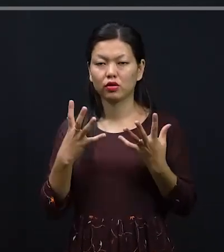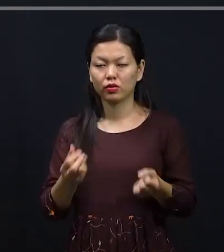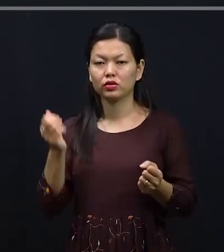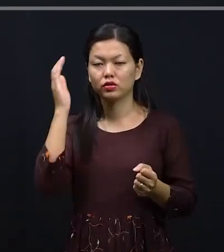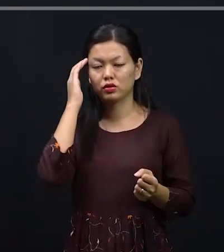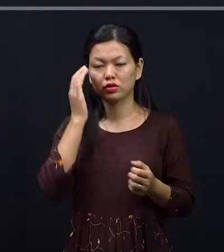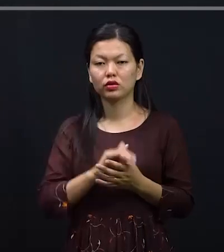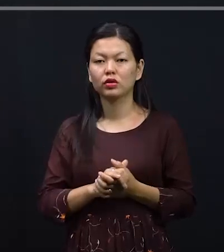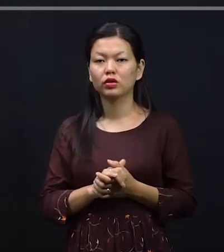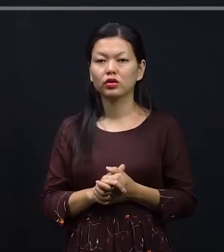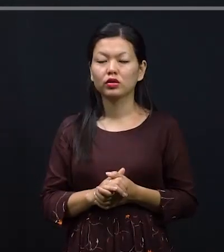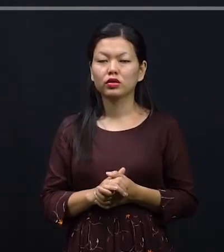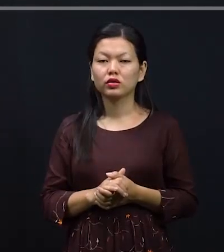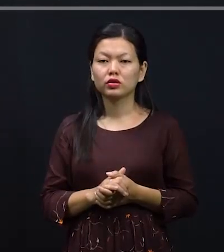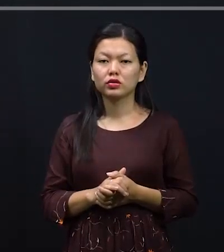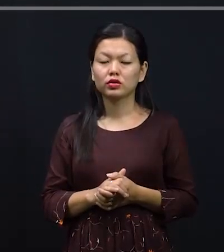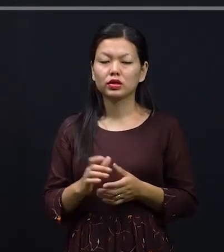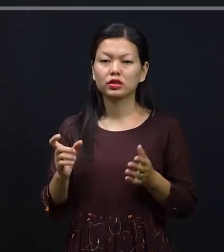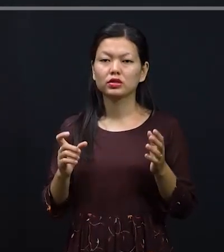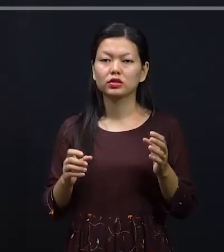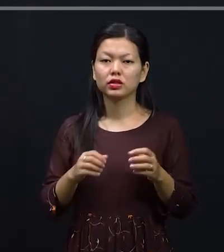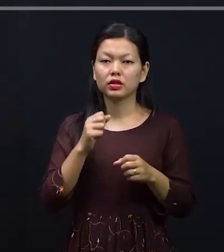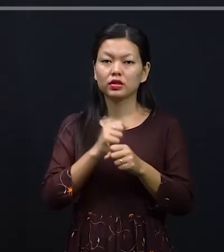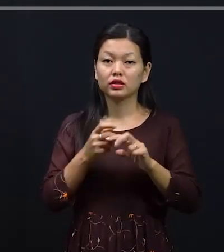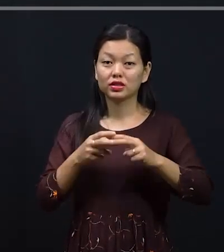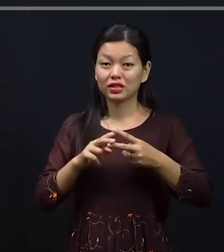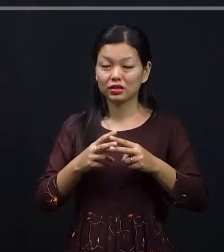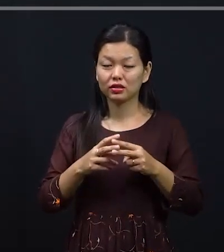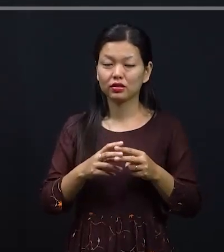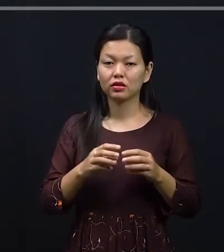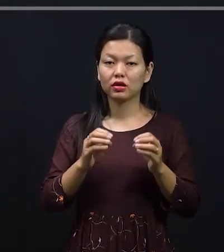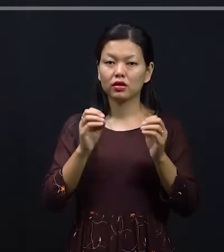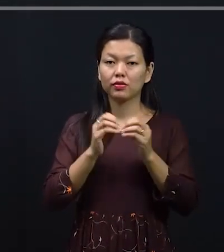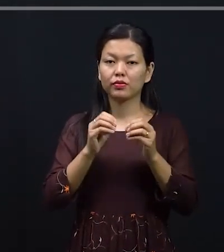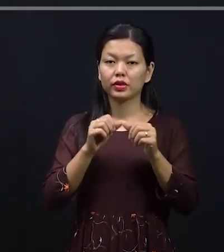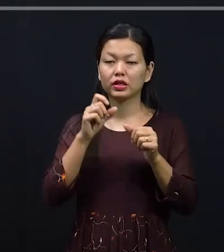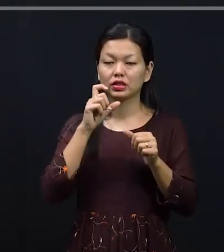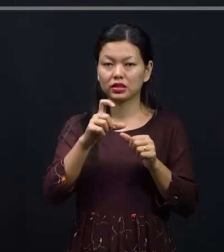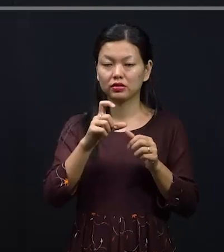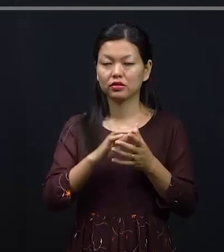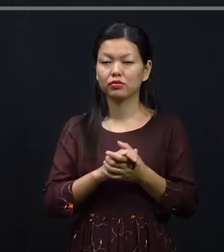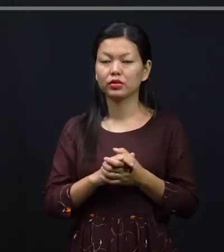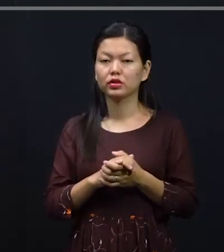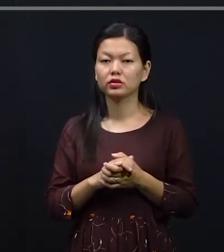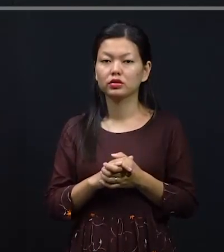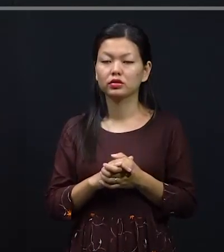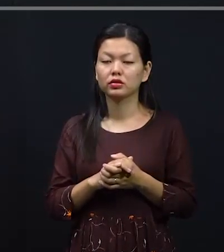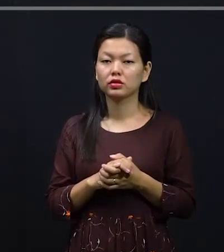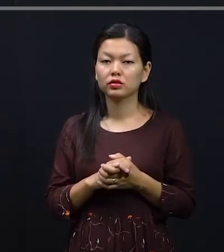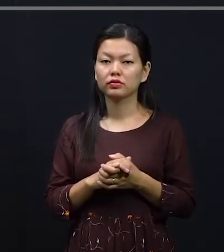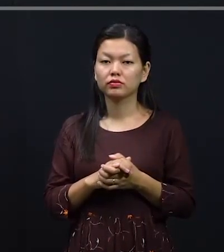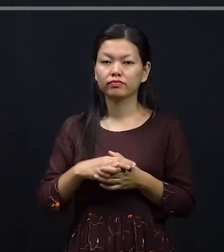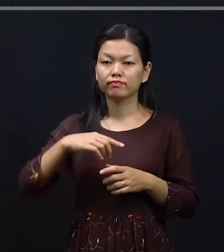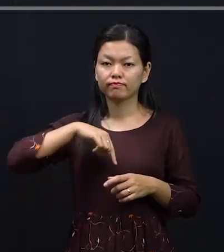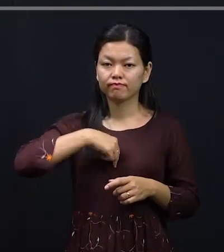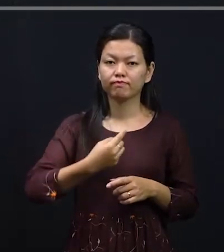attacks bacteria. And during the course of infection, this bacteriophage, they get themselves